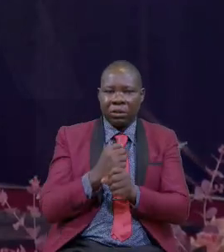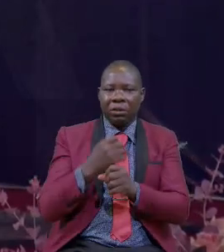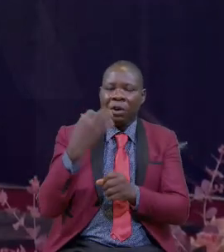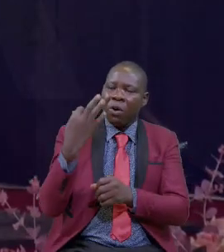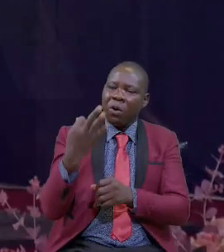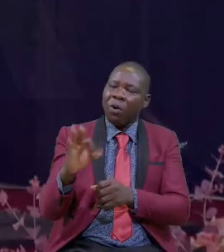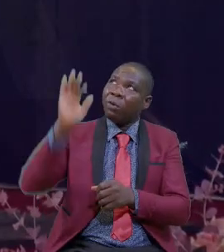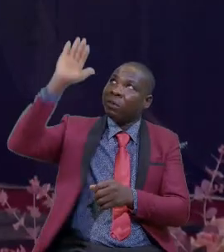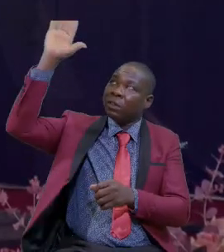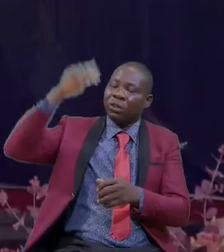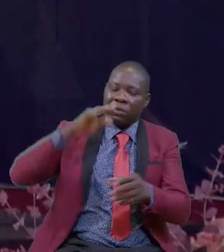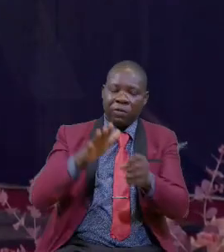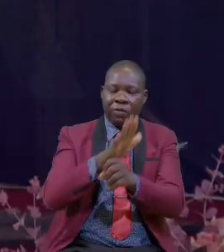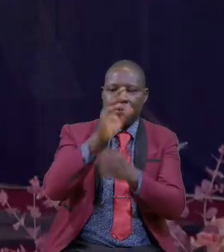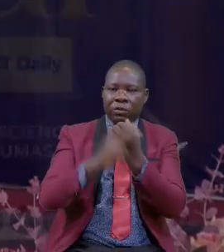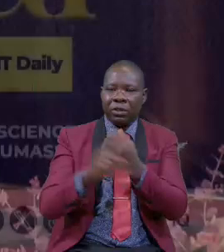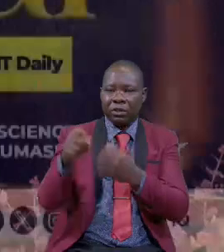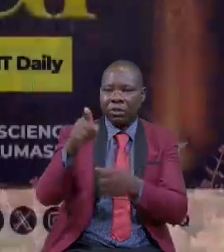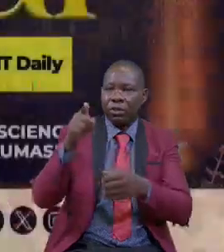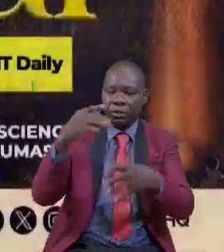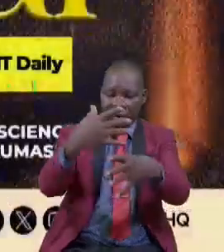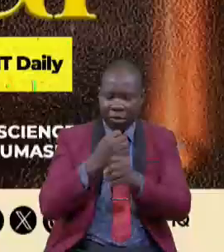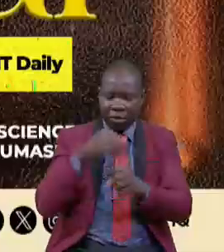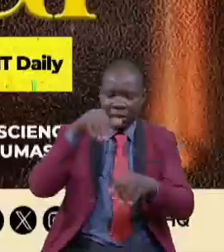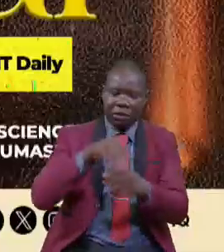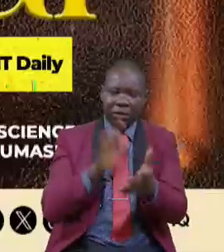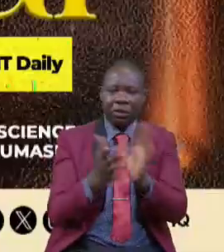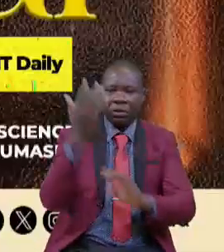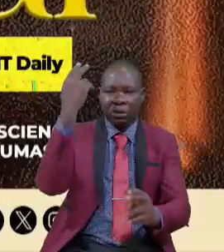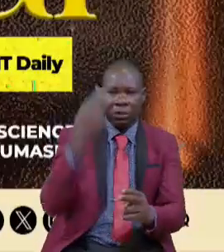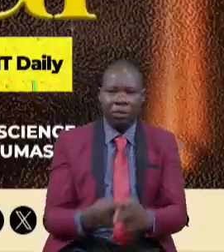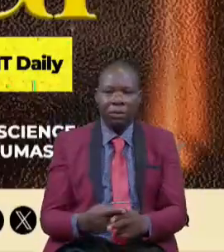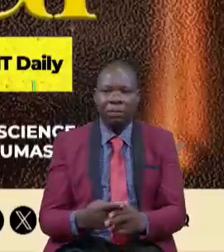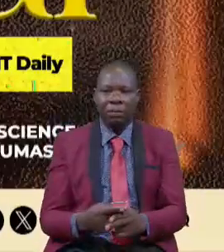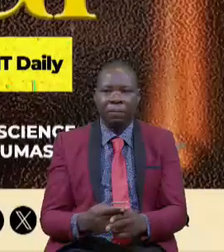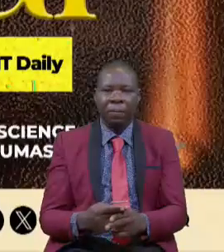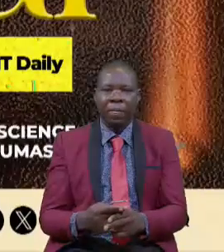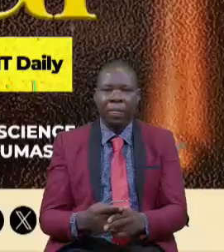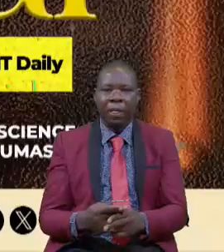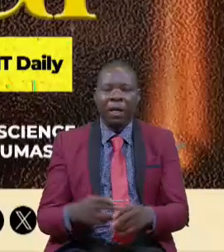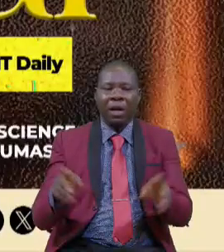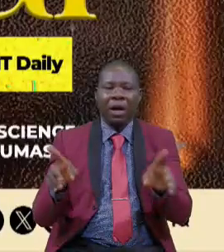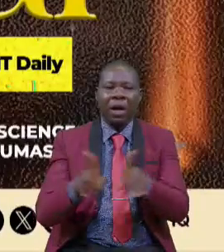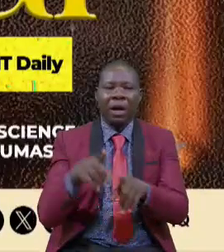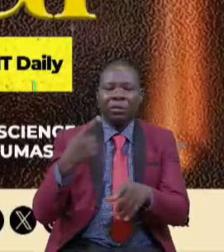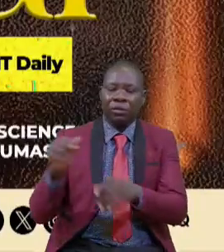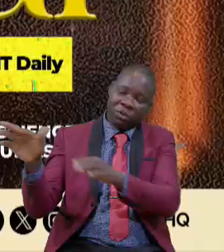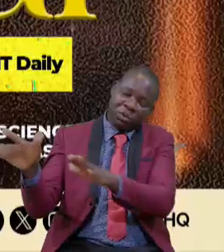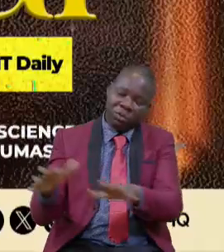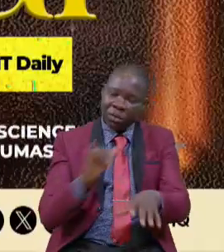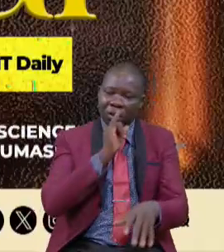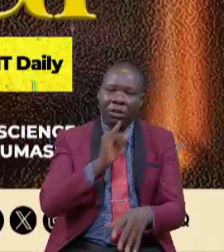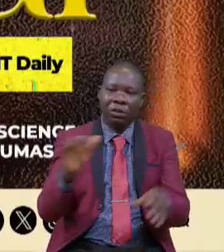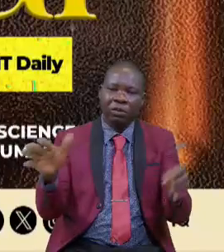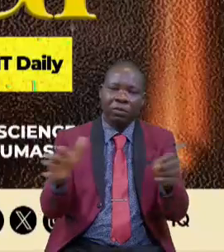you receive in Jesus' name. Amen. As the ocean is full and full